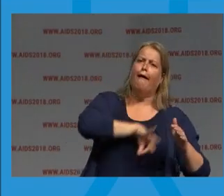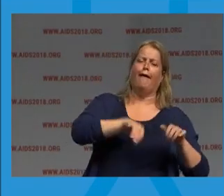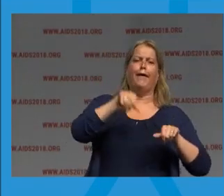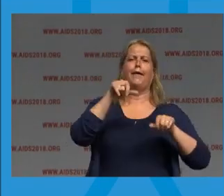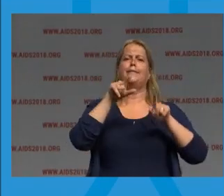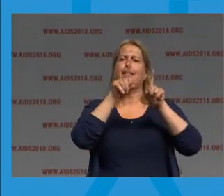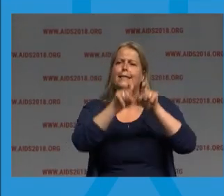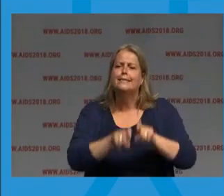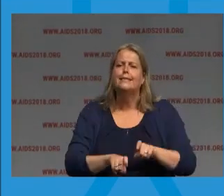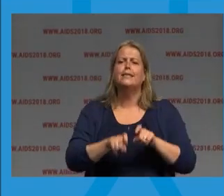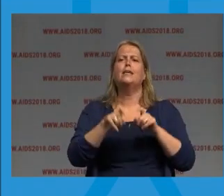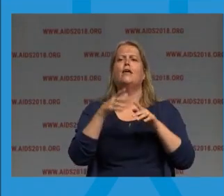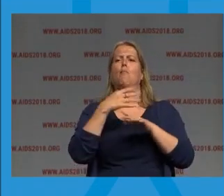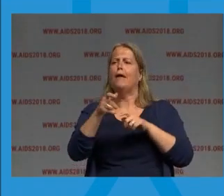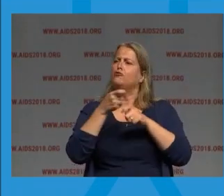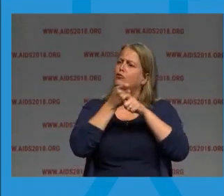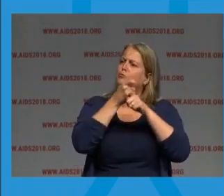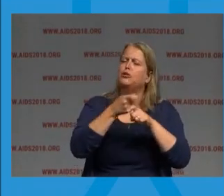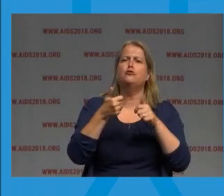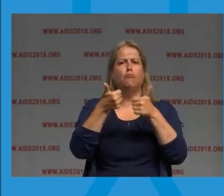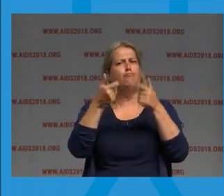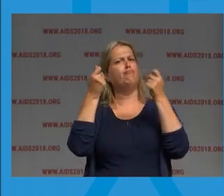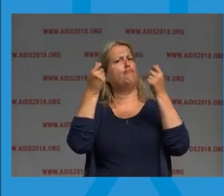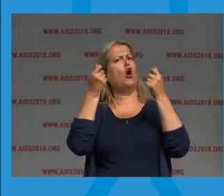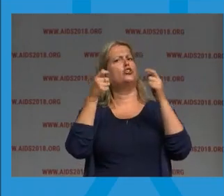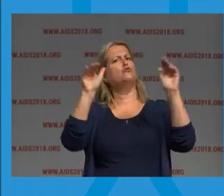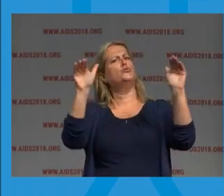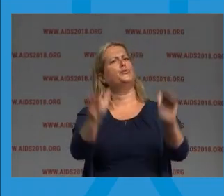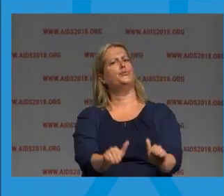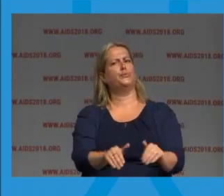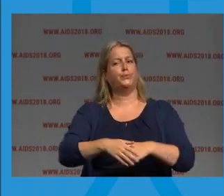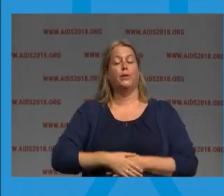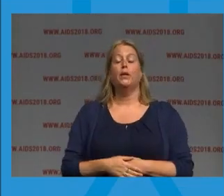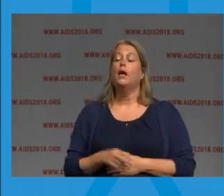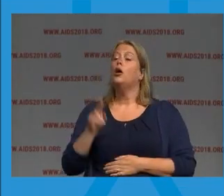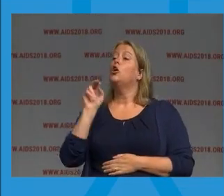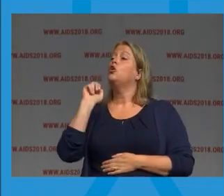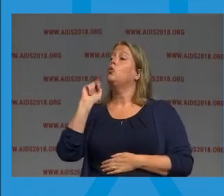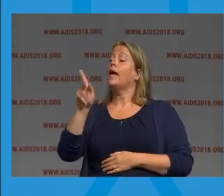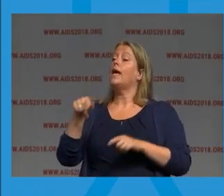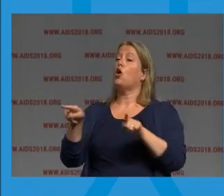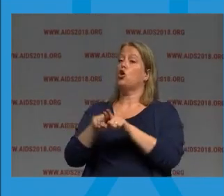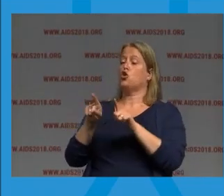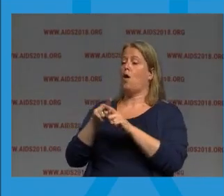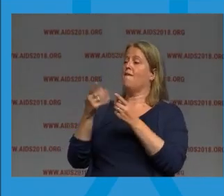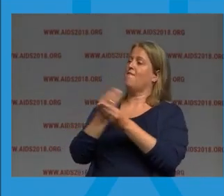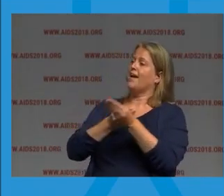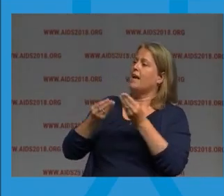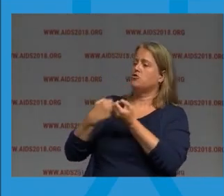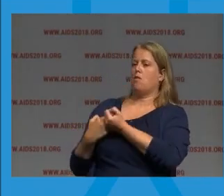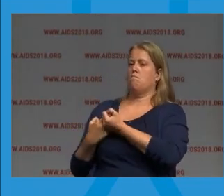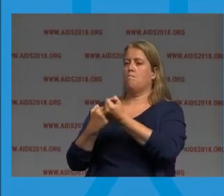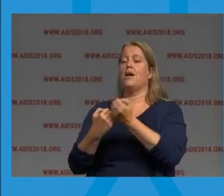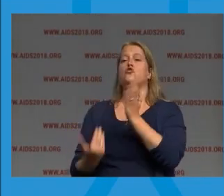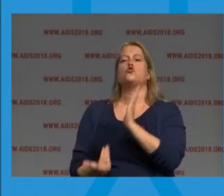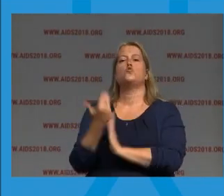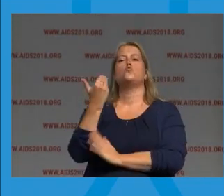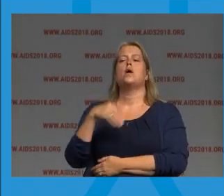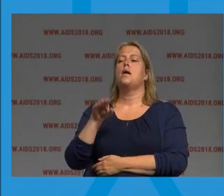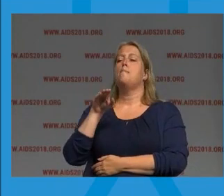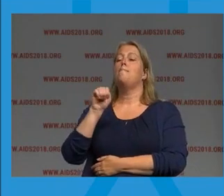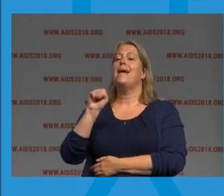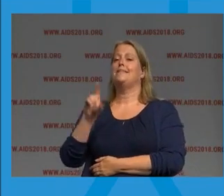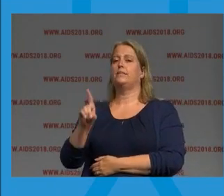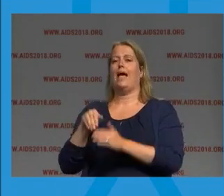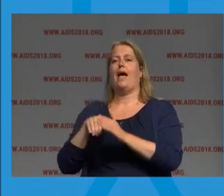affordable costs. And I'm proud to say that the UK is providing financial backup through a new venture, MedAccess,